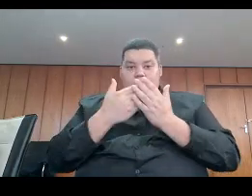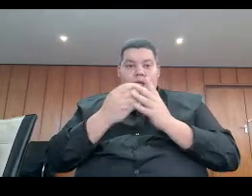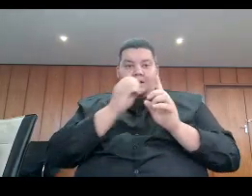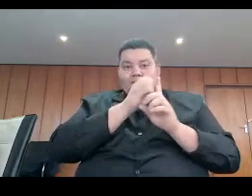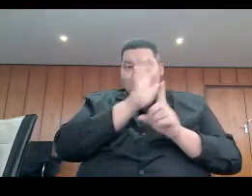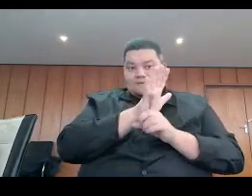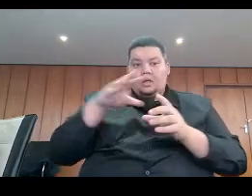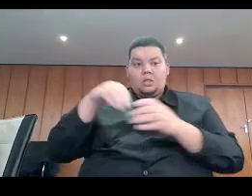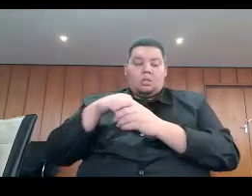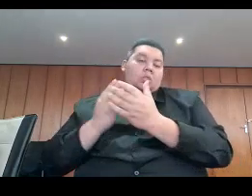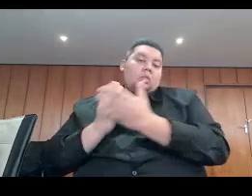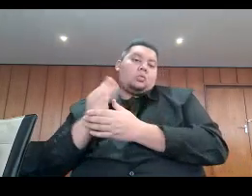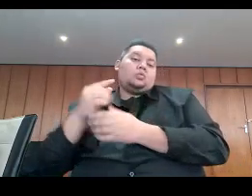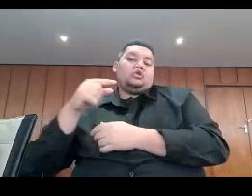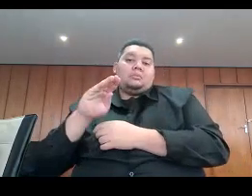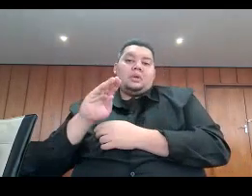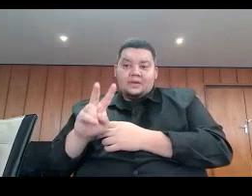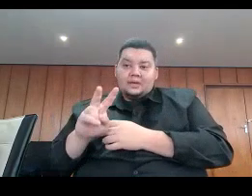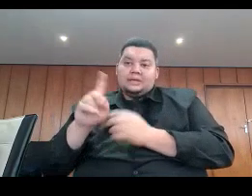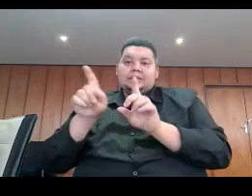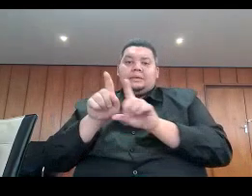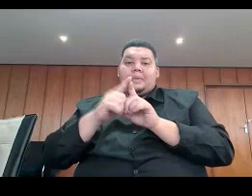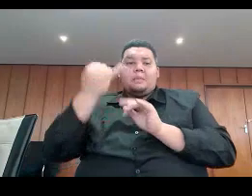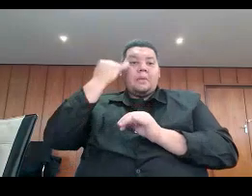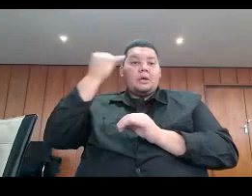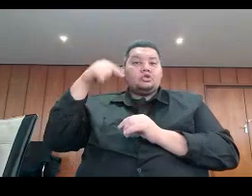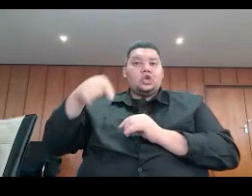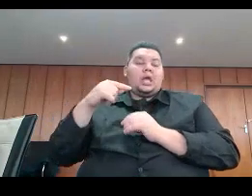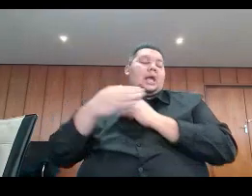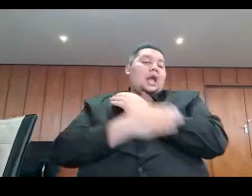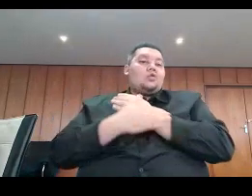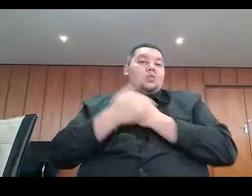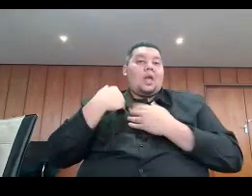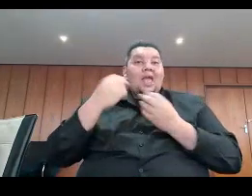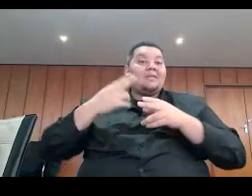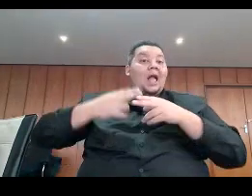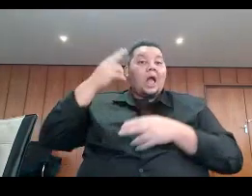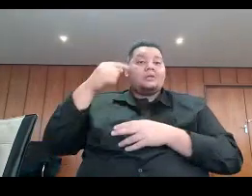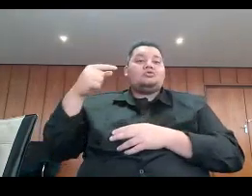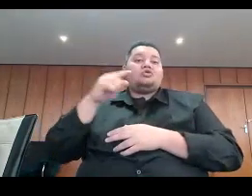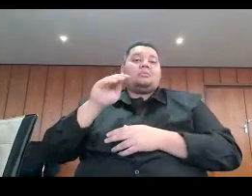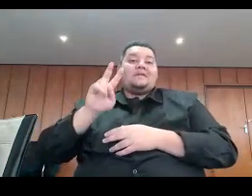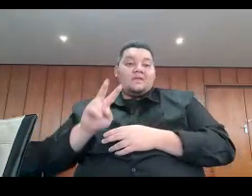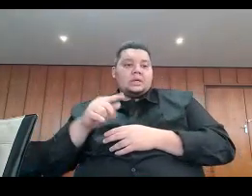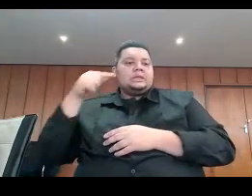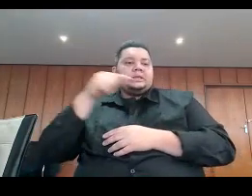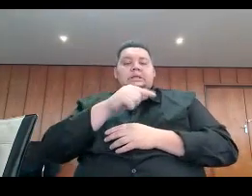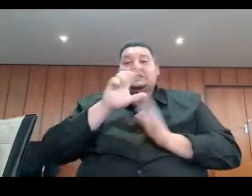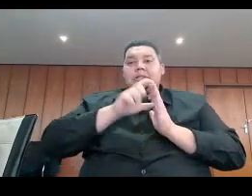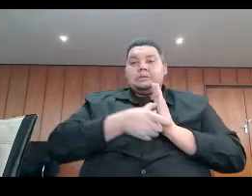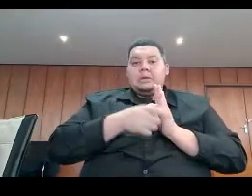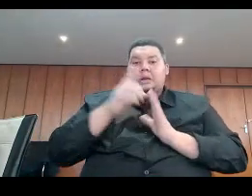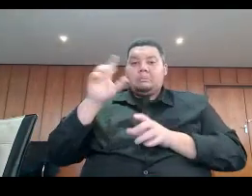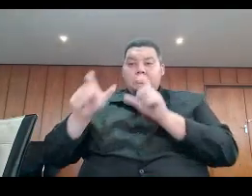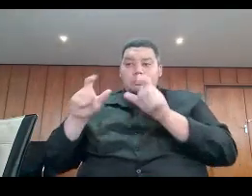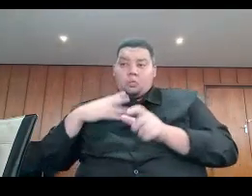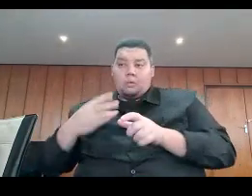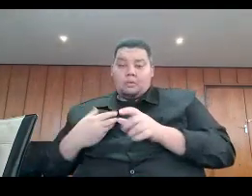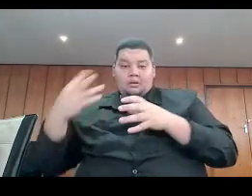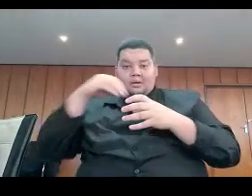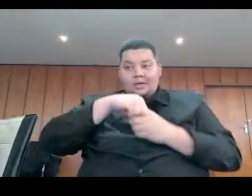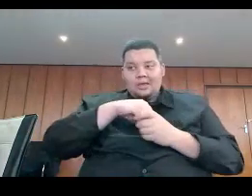affected by gender-based violence. Imagine in a country where we have high GBV, what that actually means. And that doesn't even include the discussion